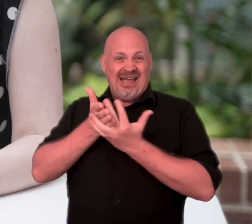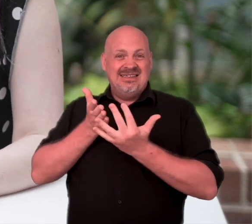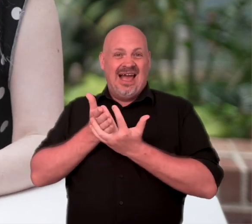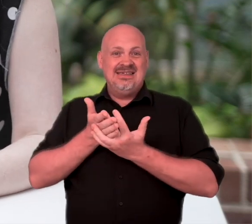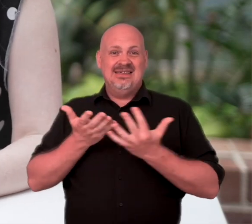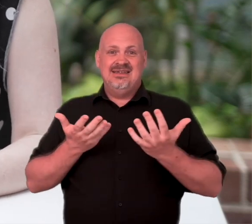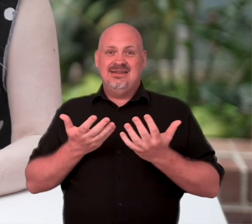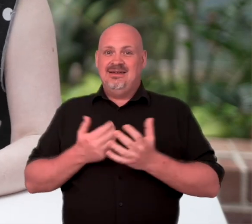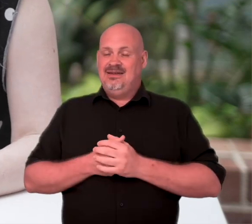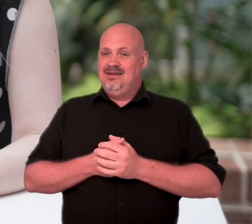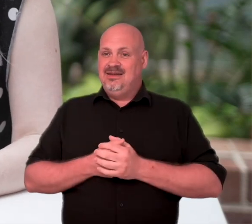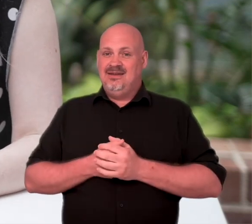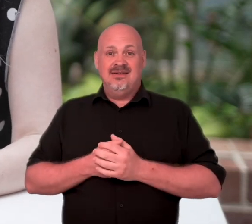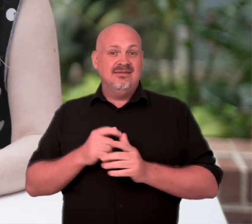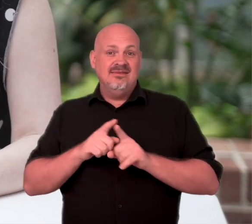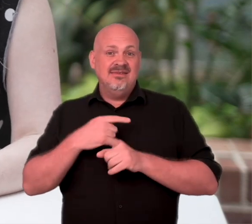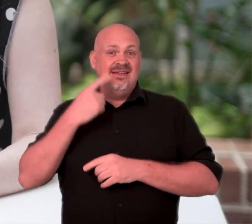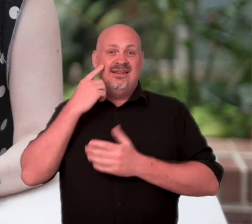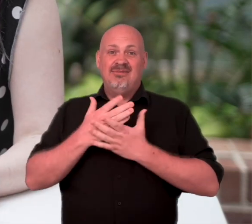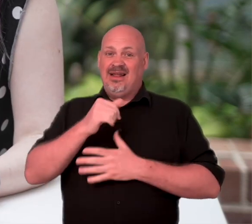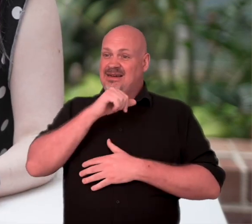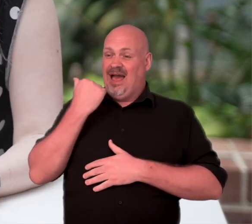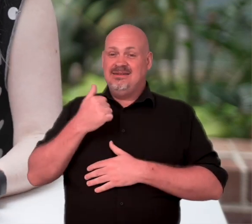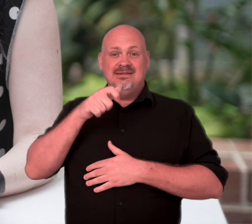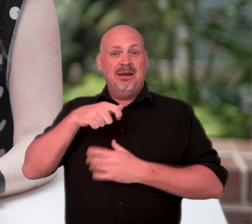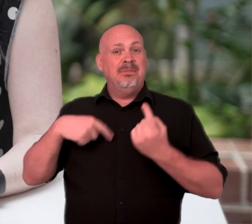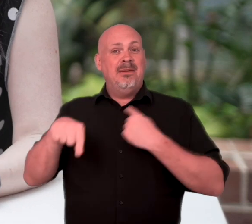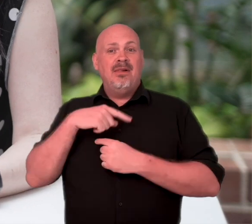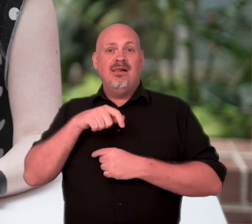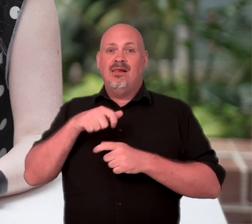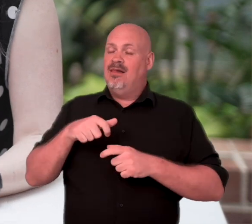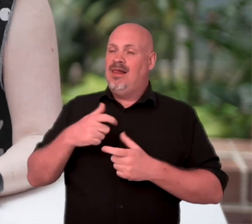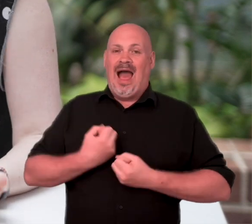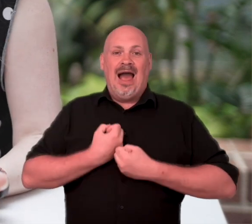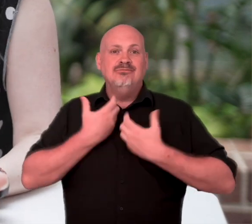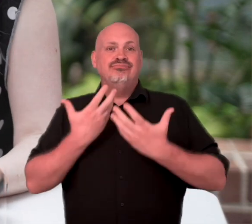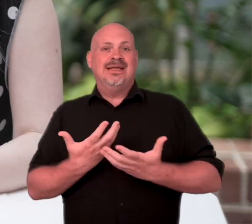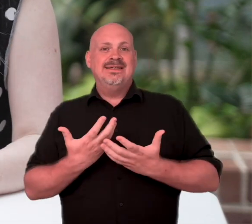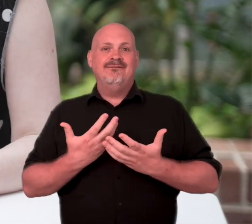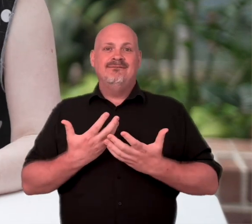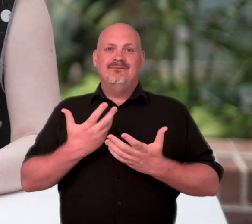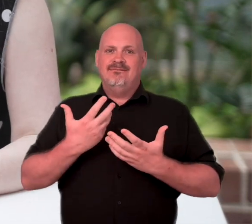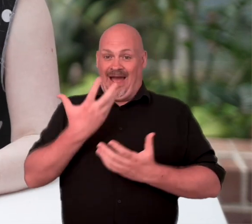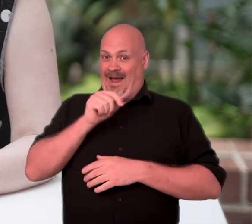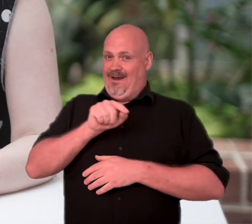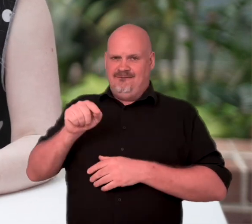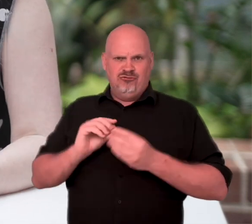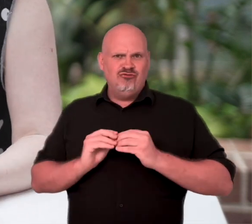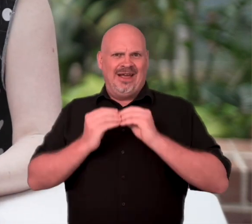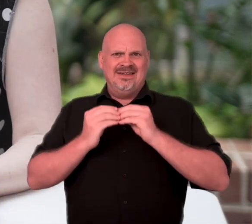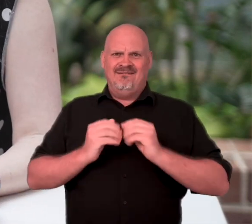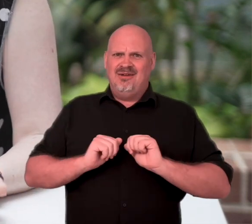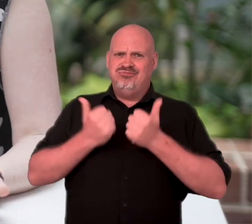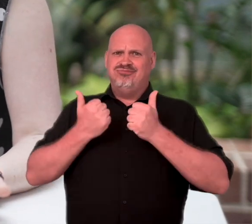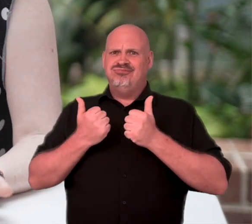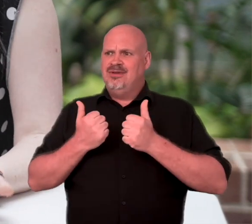material that you can access. And also I think it was really nice for people to express themselves. And there will be